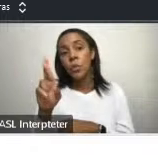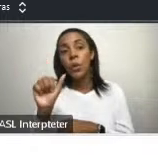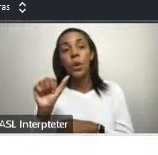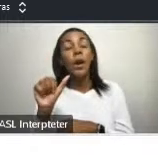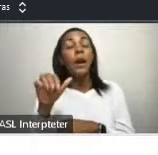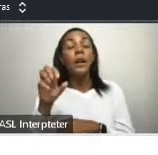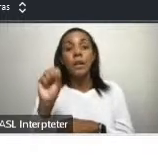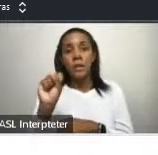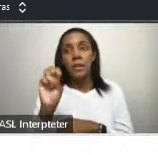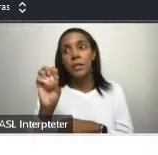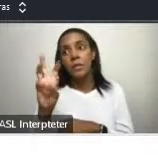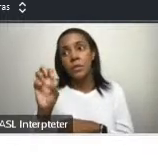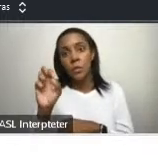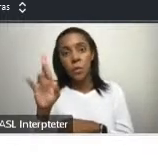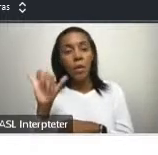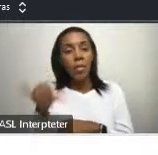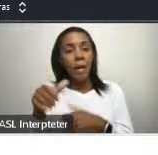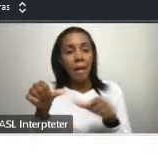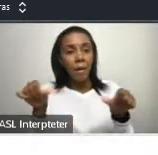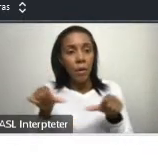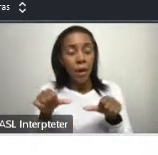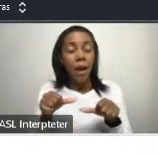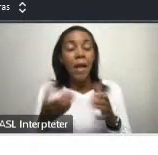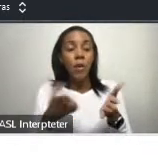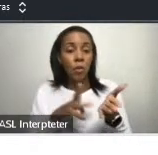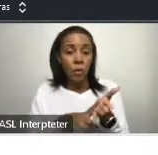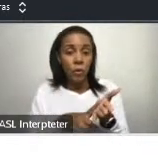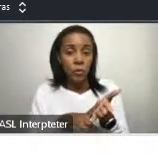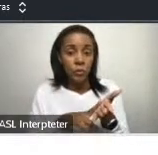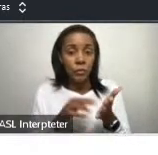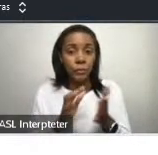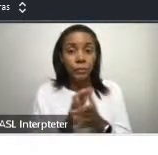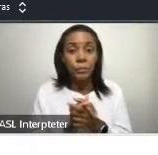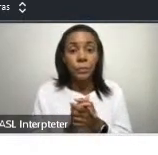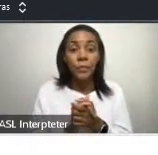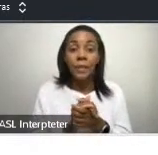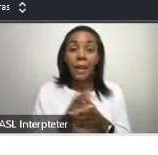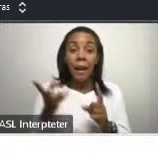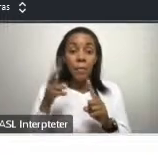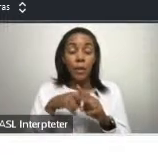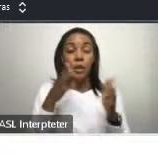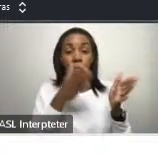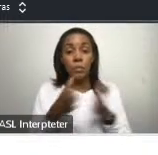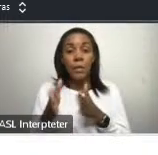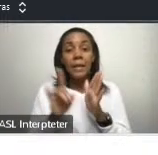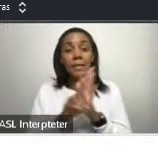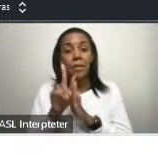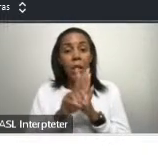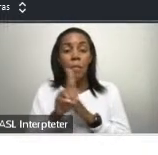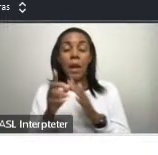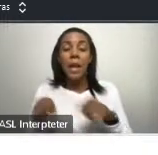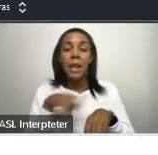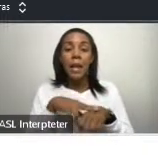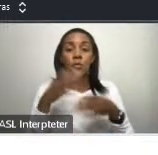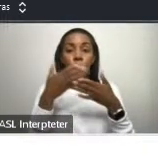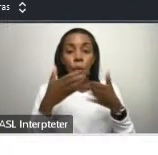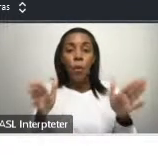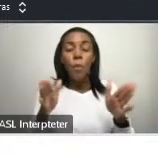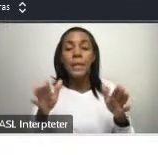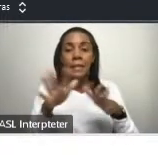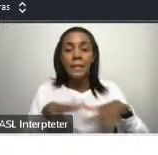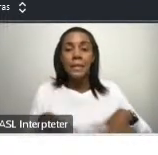is a development plan for a planned development for natural open spaces. It preserves natural buffers in single-family